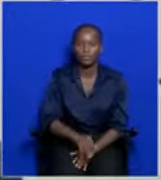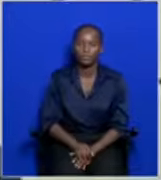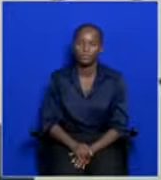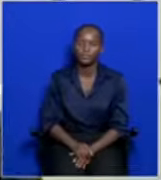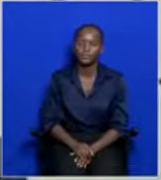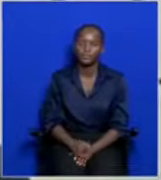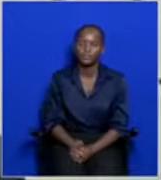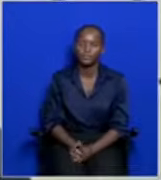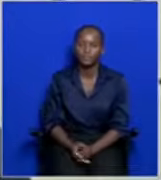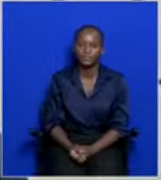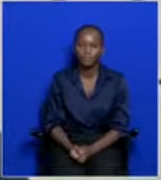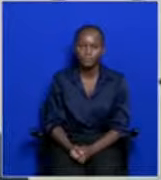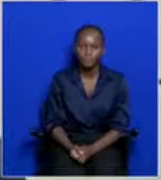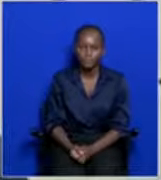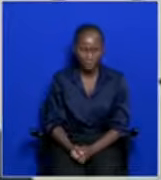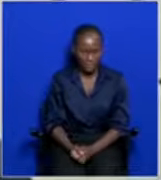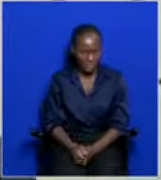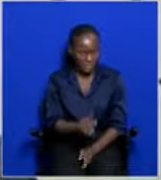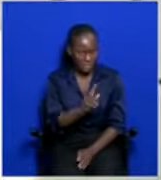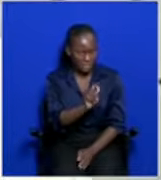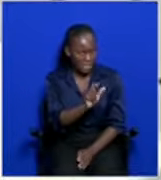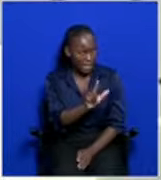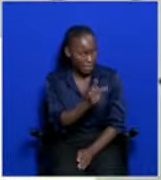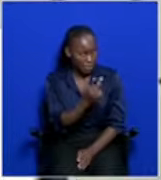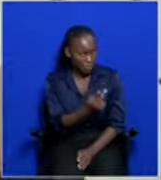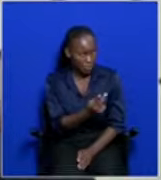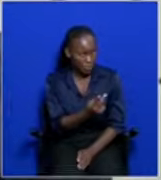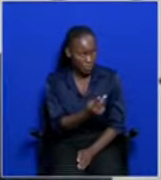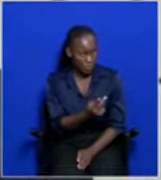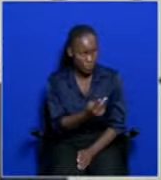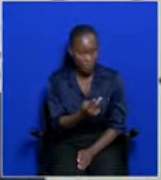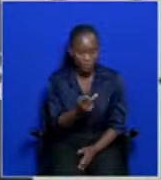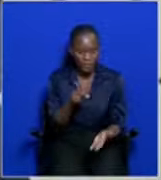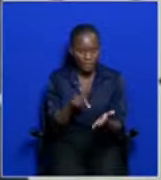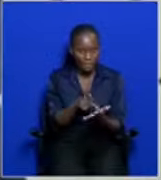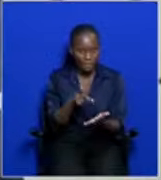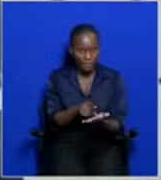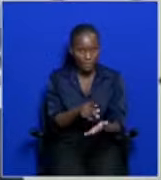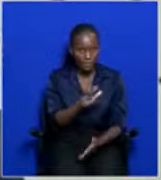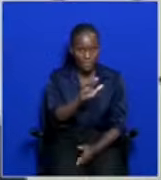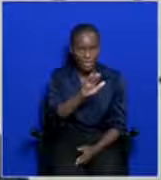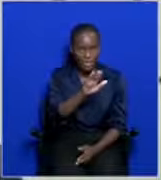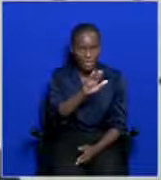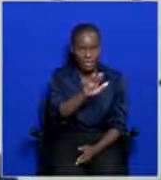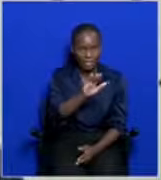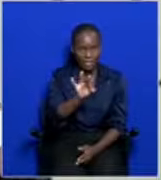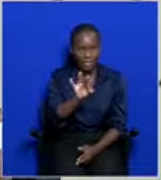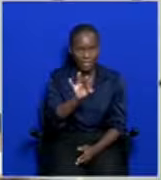TL2. Page 93, it should have a flag marked TLM 2.